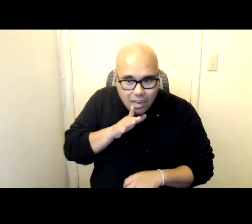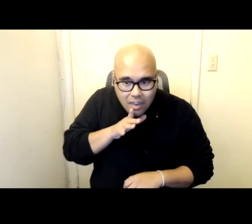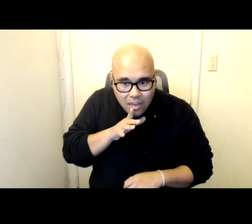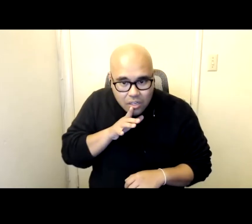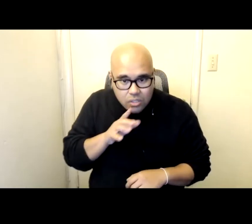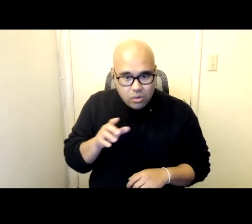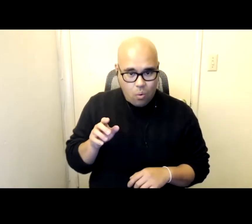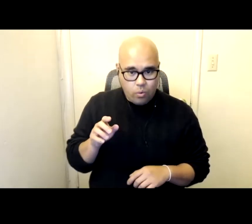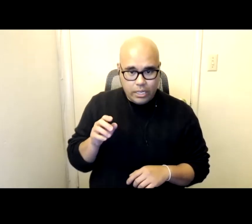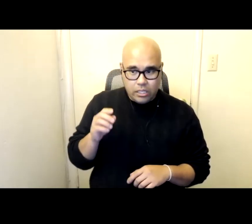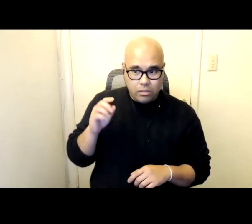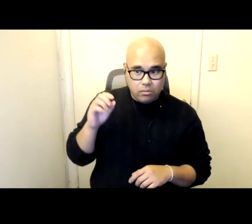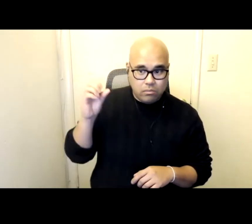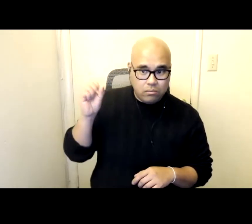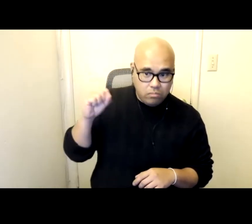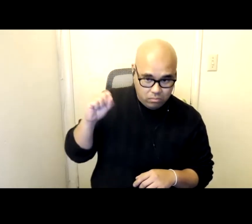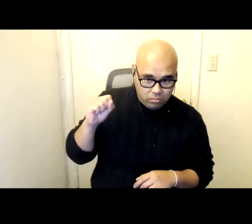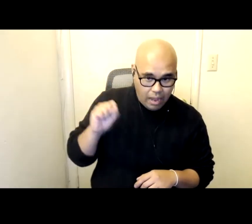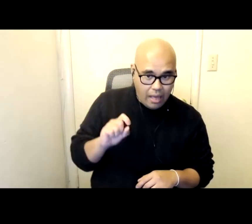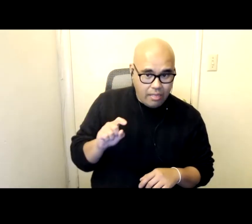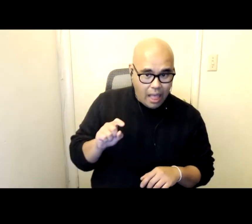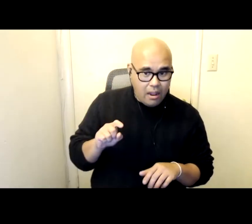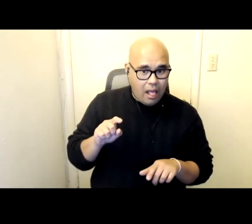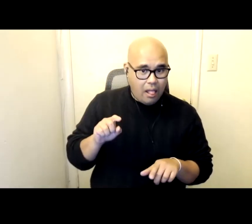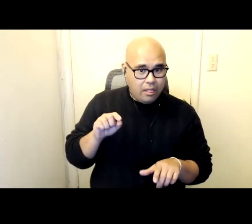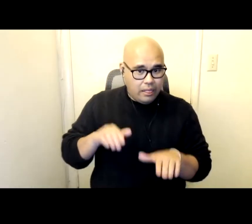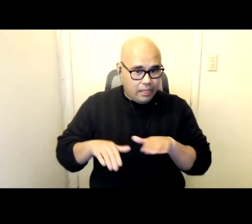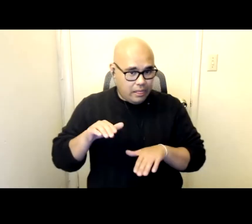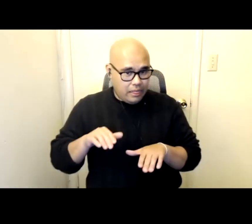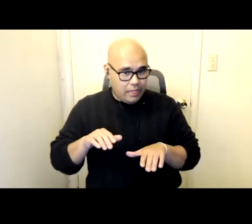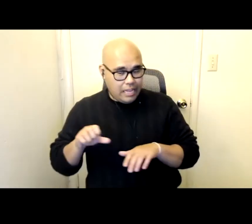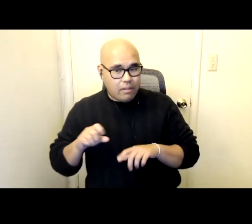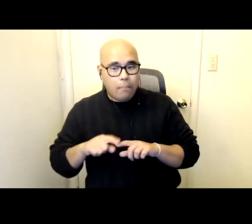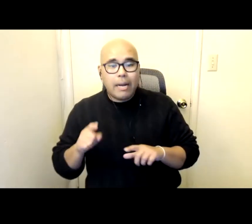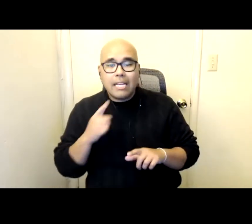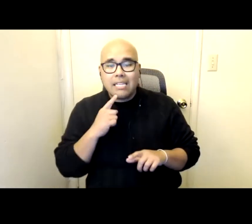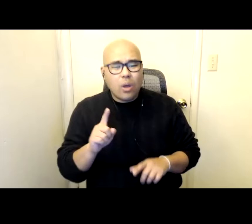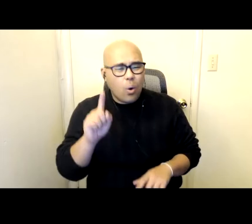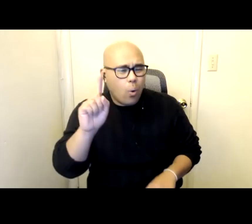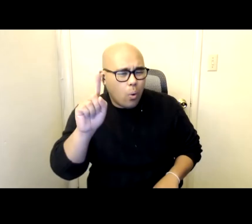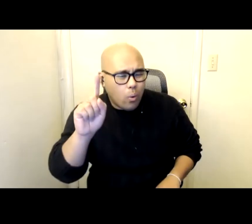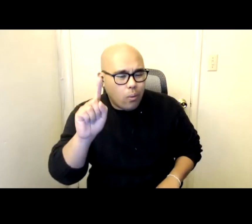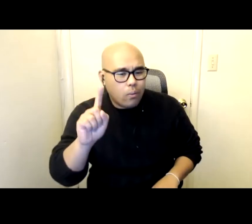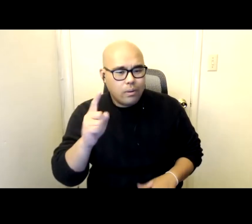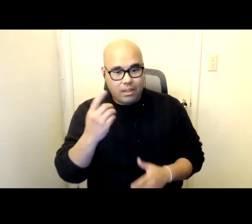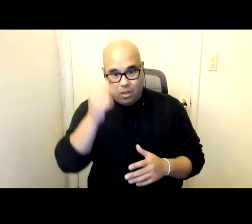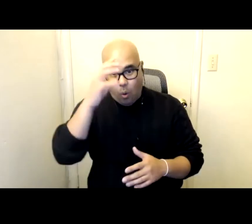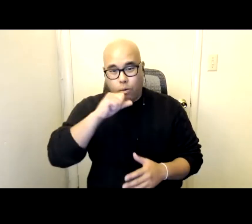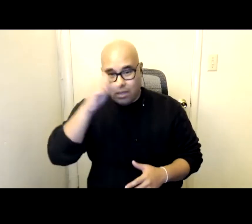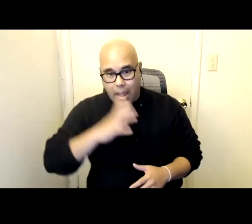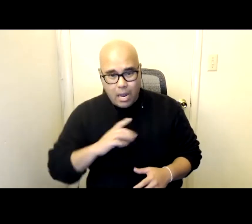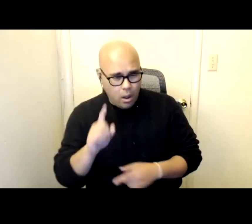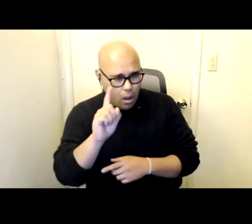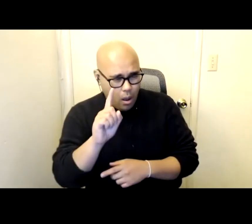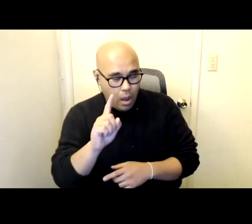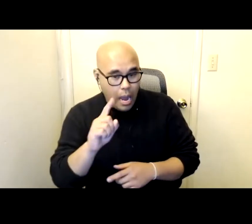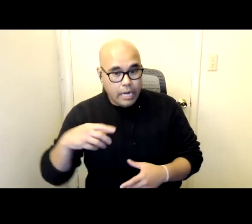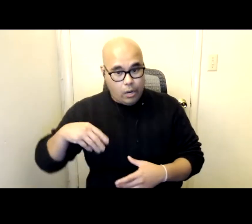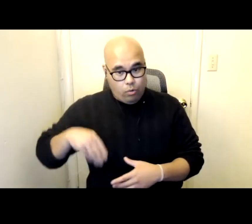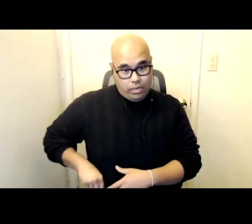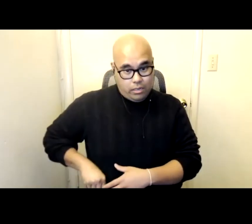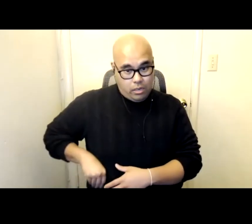steps. But the old man holds up a finger to say, 1 minute, and reaches into his coat